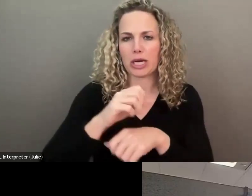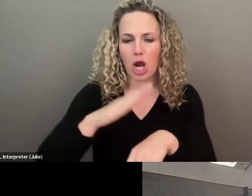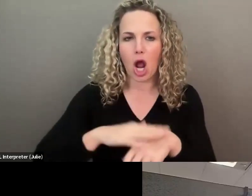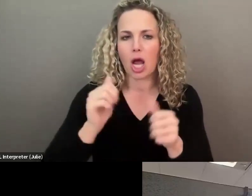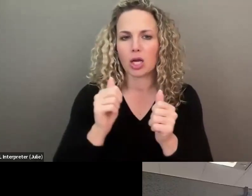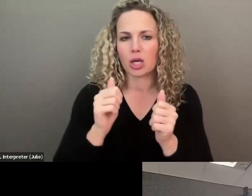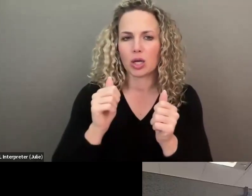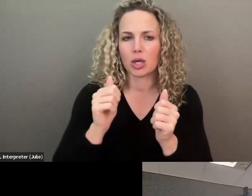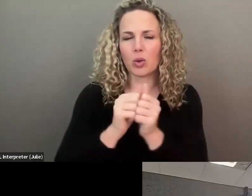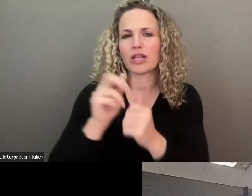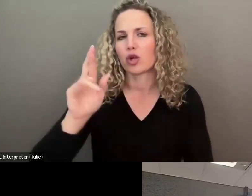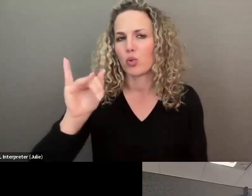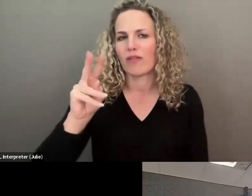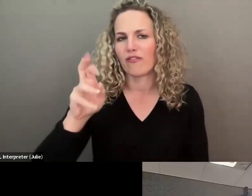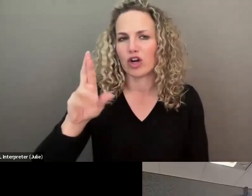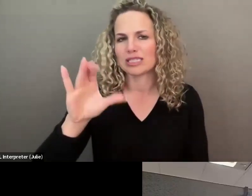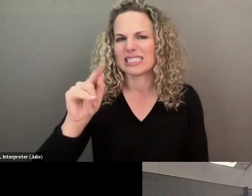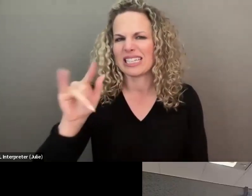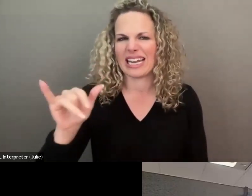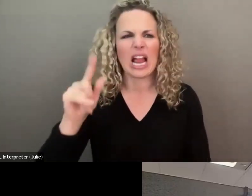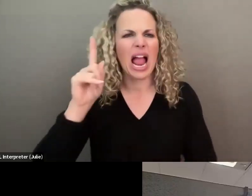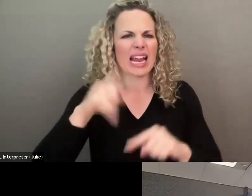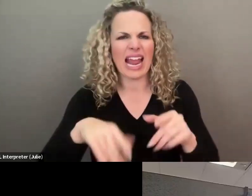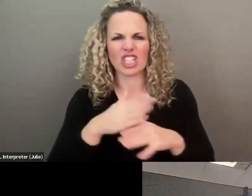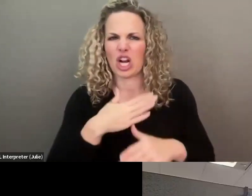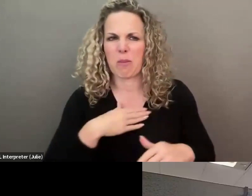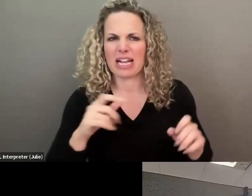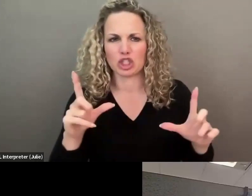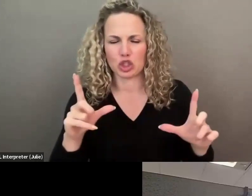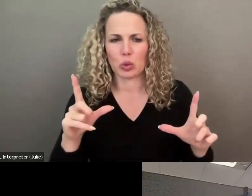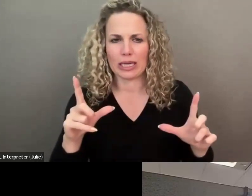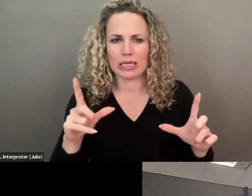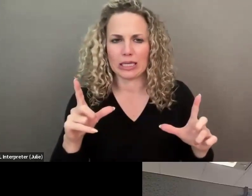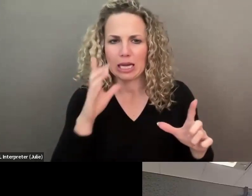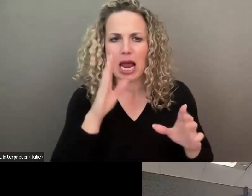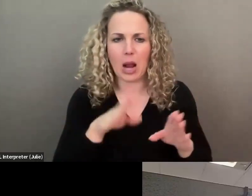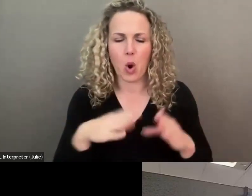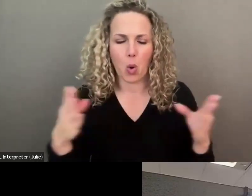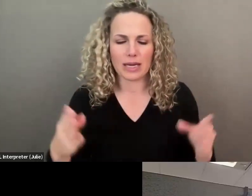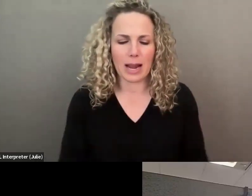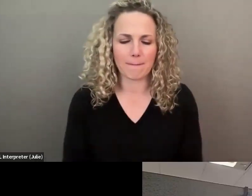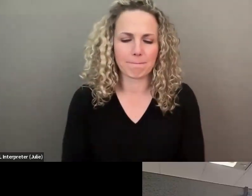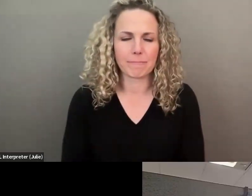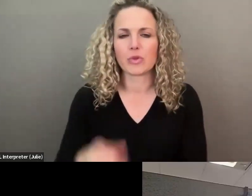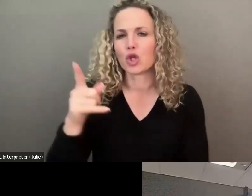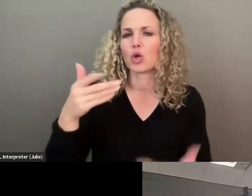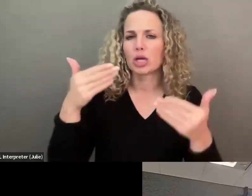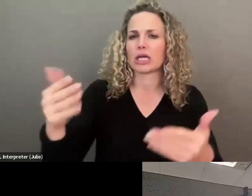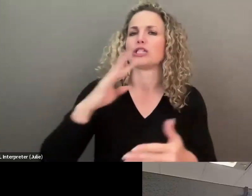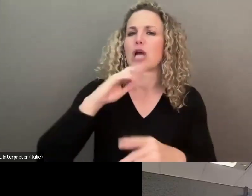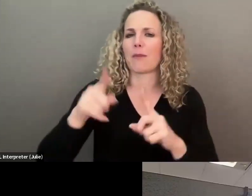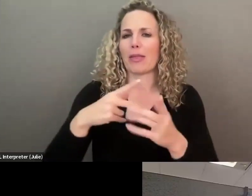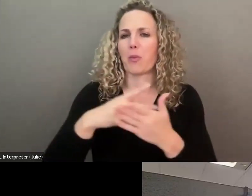River City. Oh, I can't share my screen. It's okay. I'll open up the document quick and we Okay. can just start talking about the